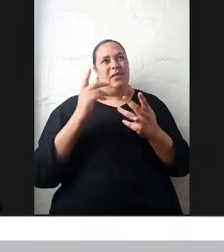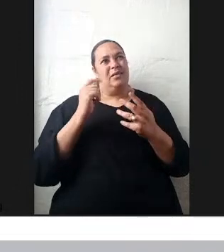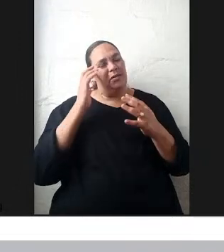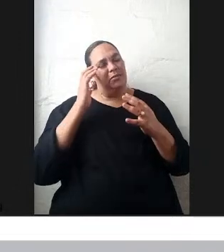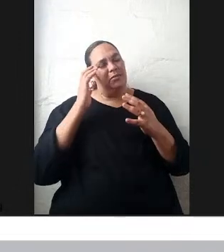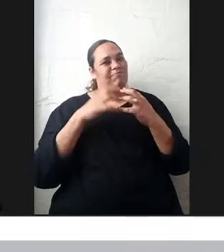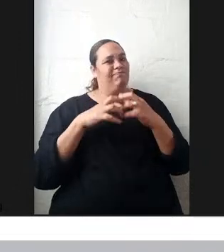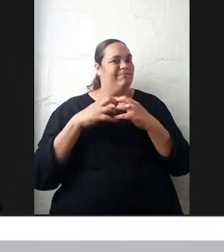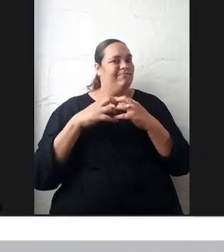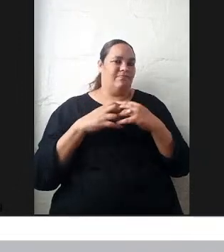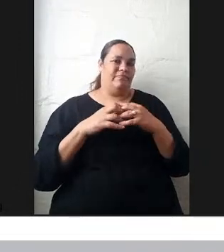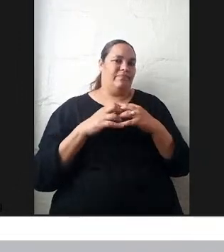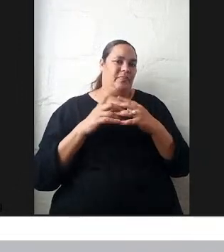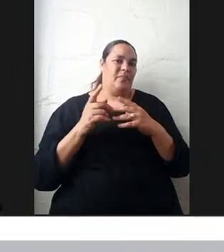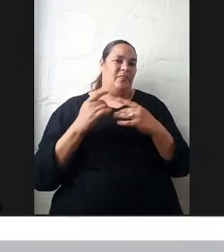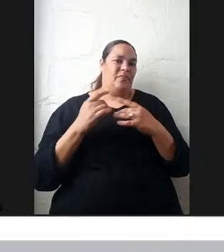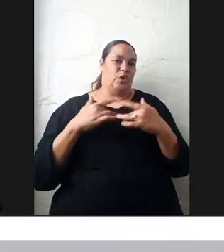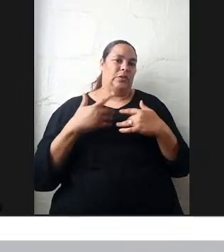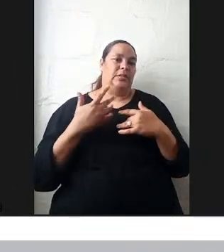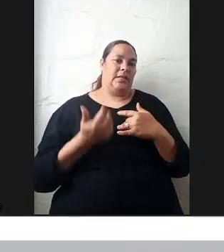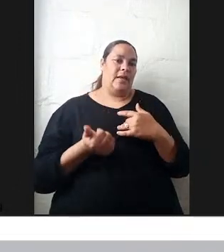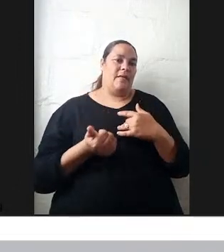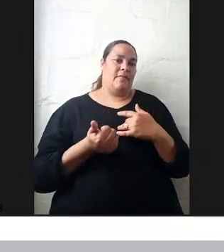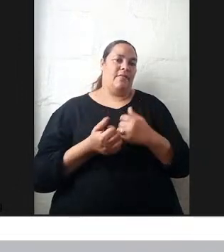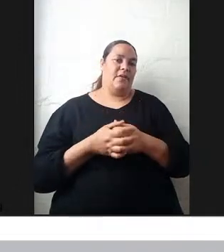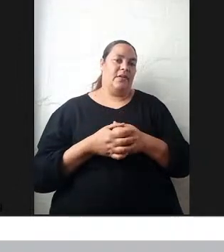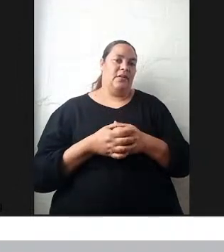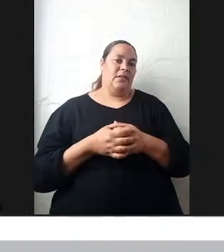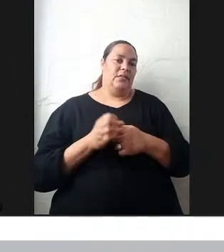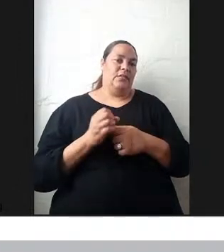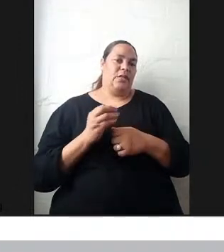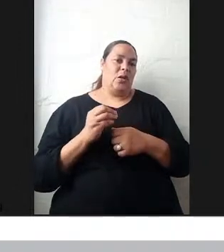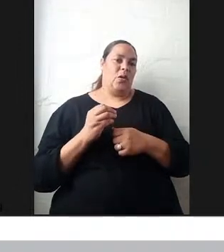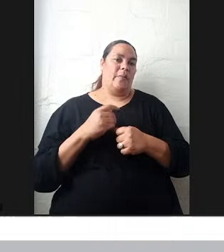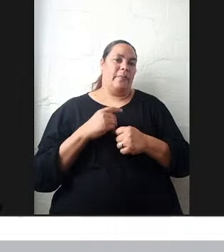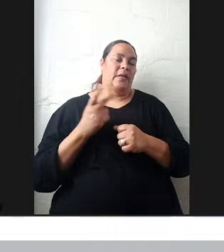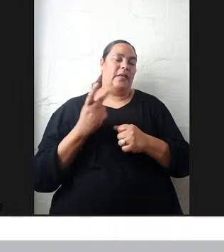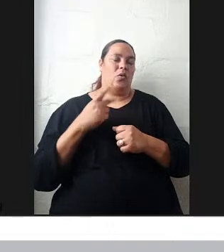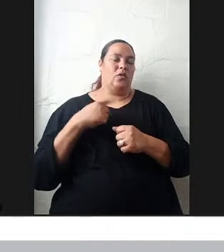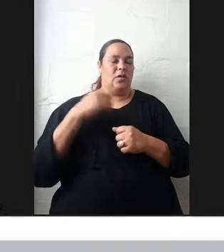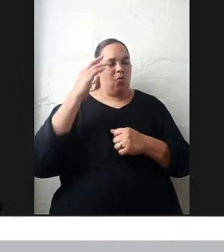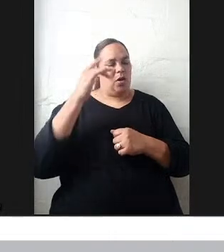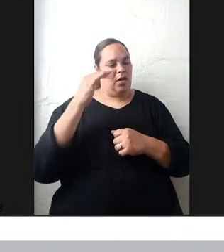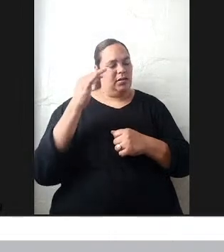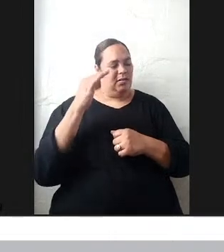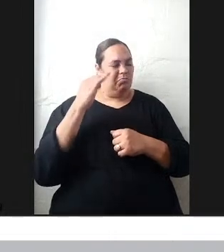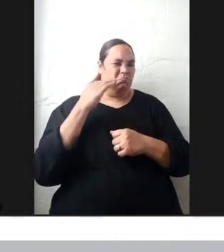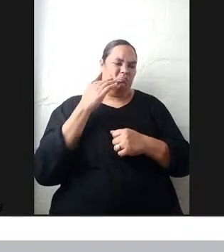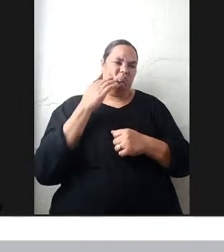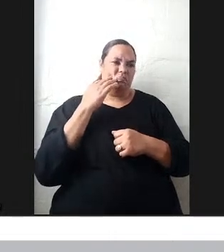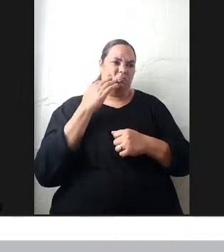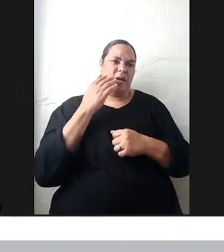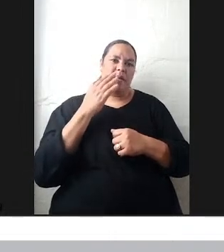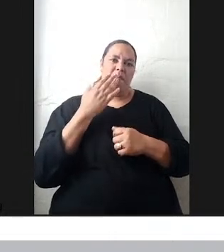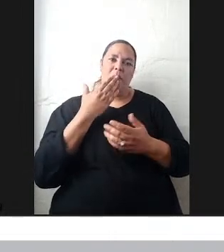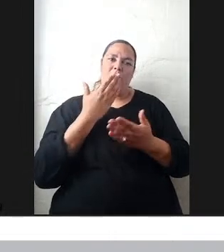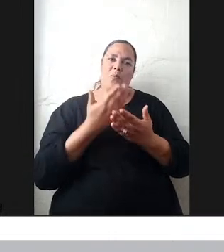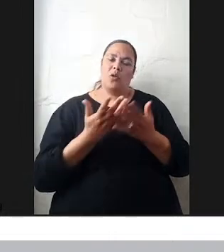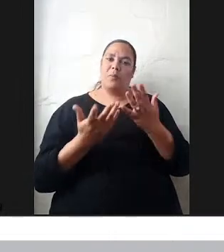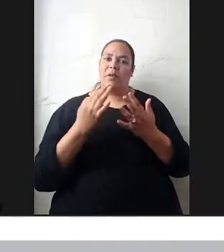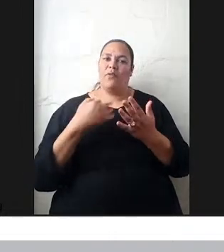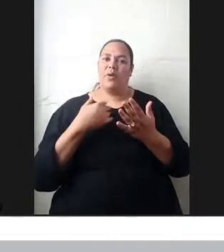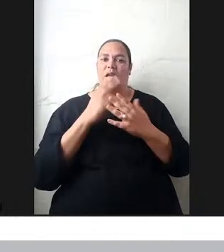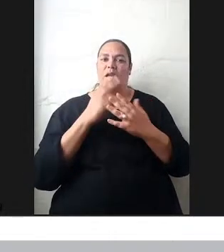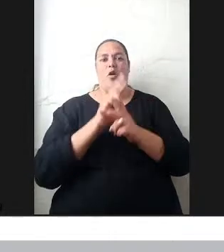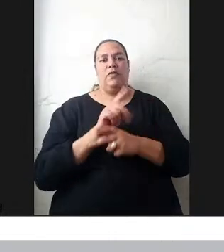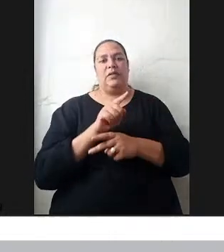that is very concerning. So, you know, I was also wondering if, proposing that if we can have an oversight at the Cape